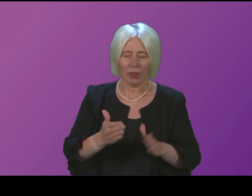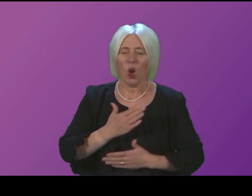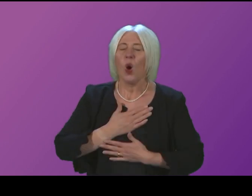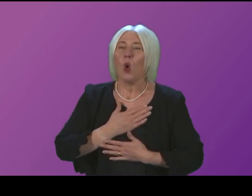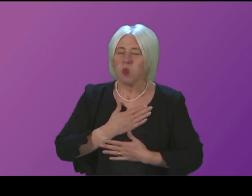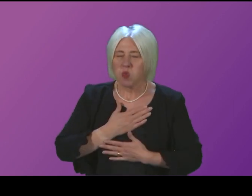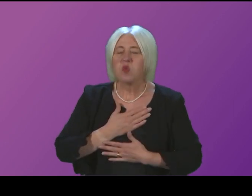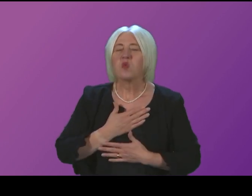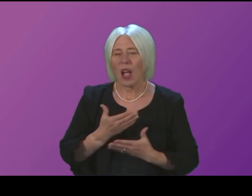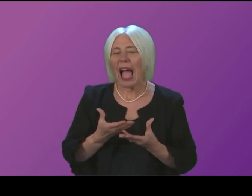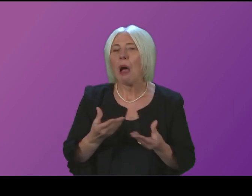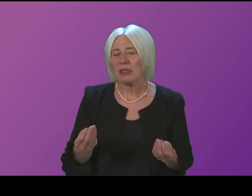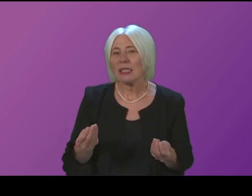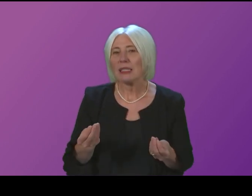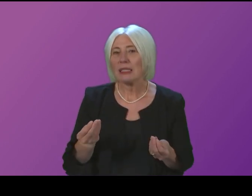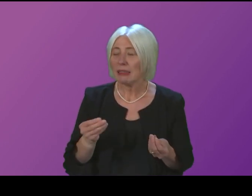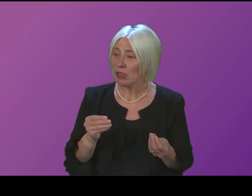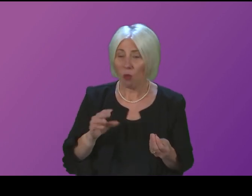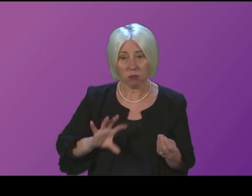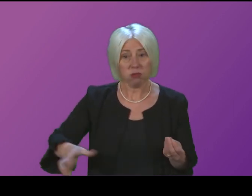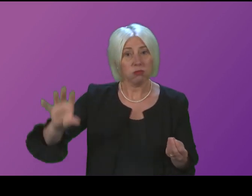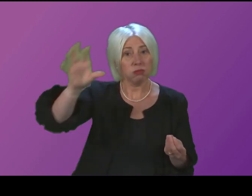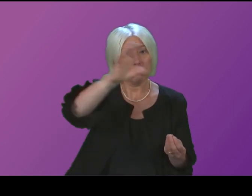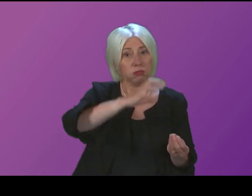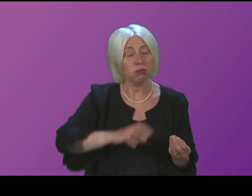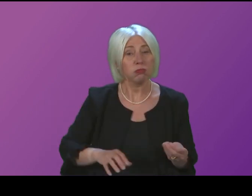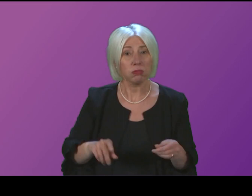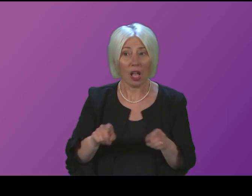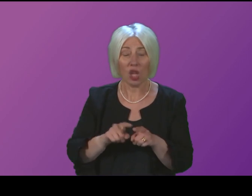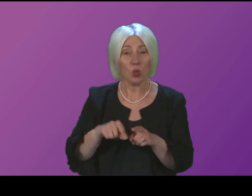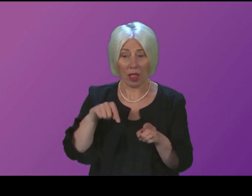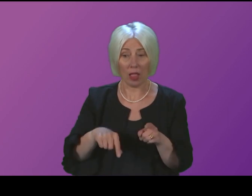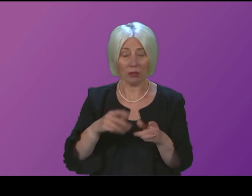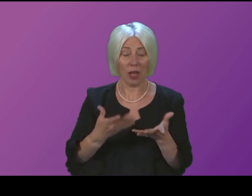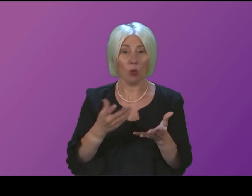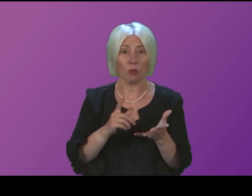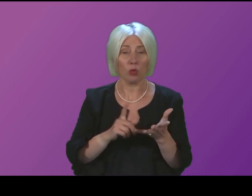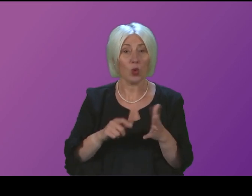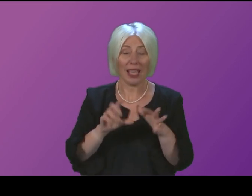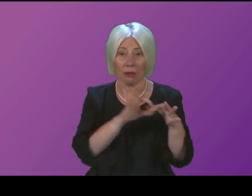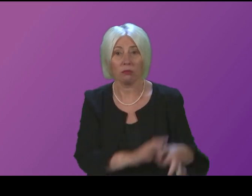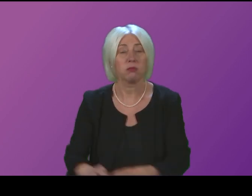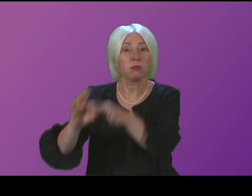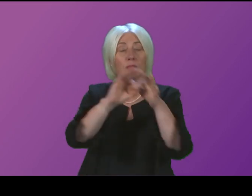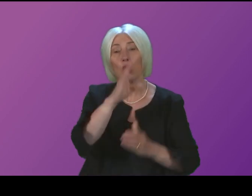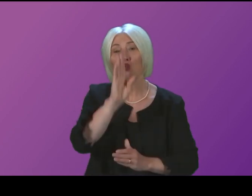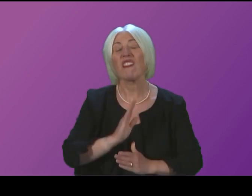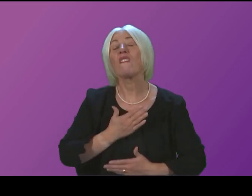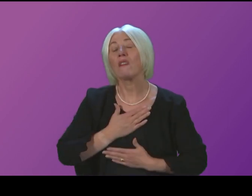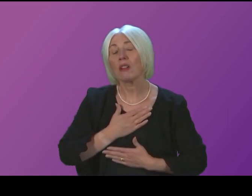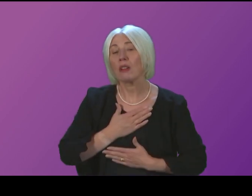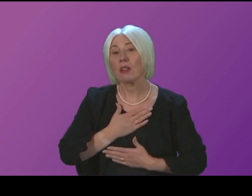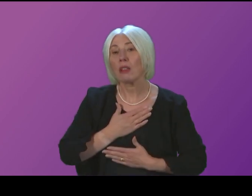absence across our family of nations, and these islands are united in our grief. Her Majesty came of